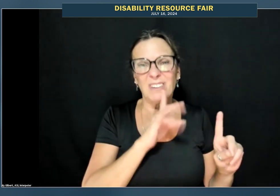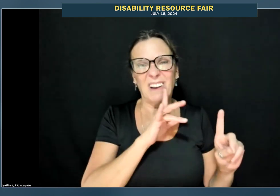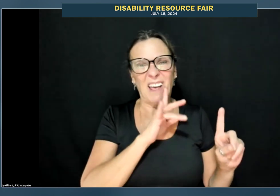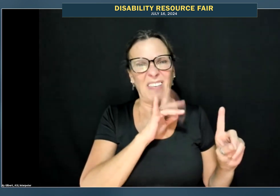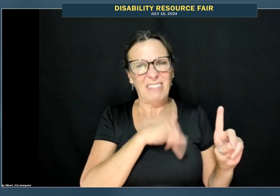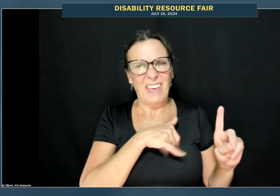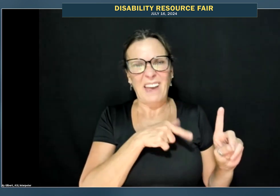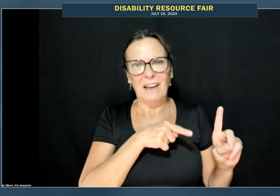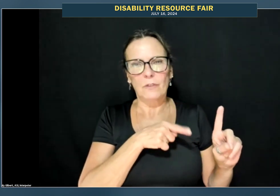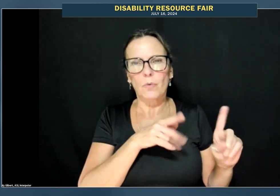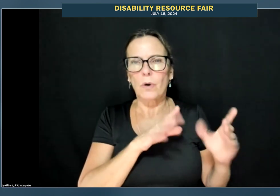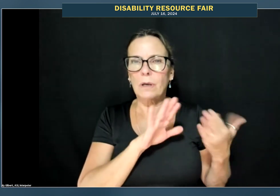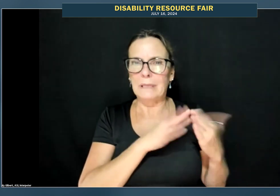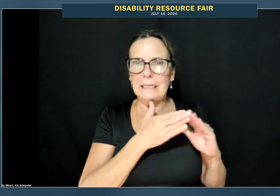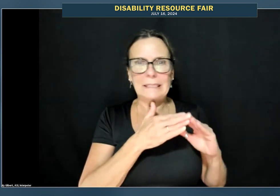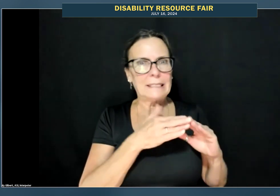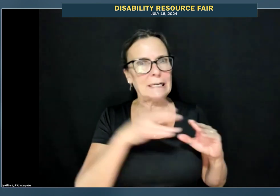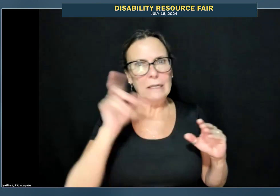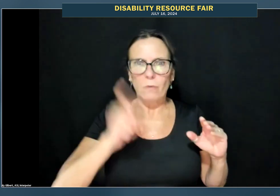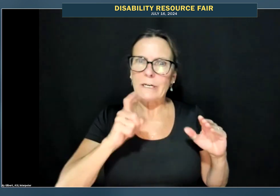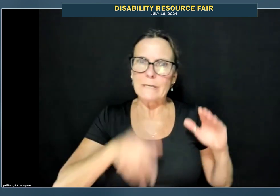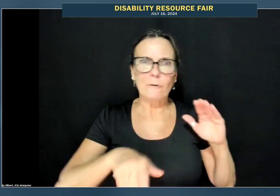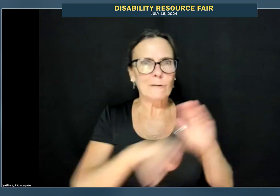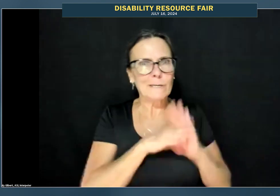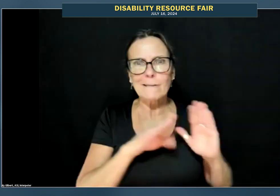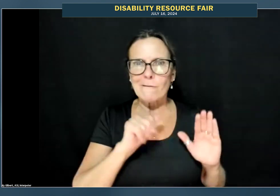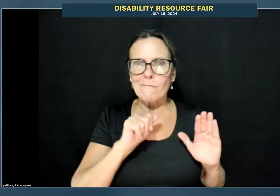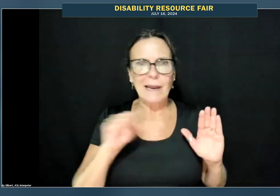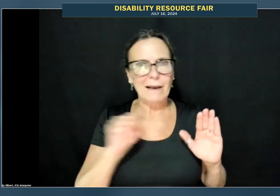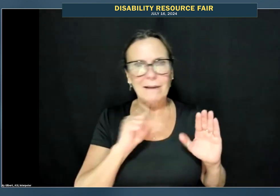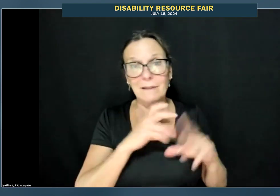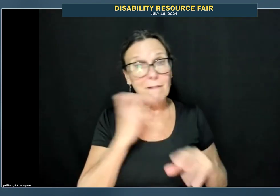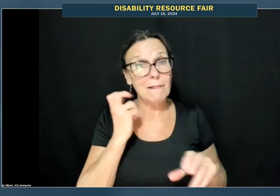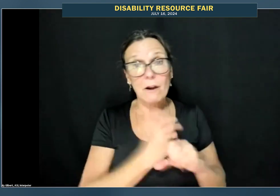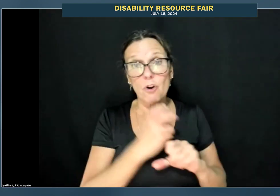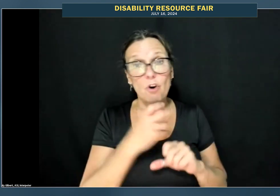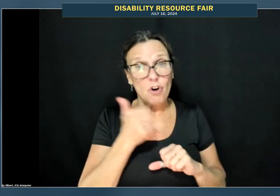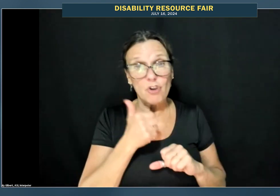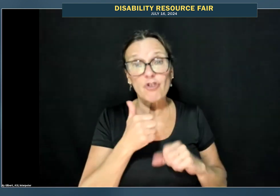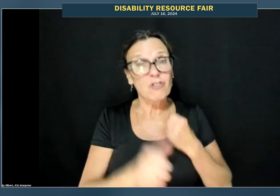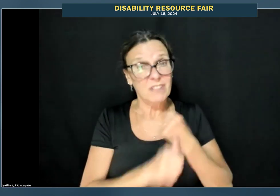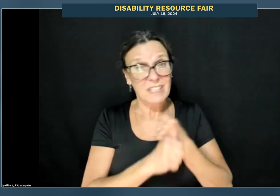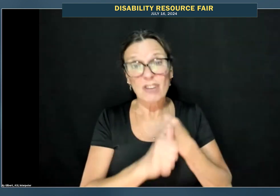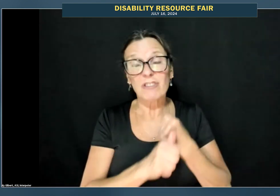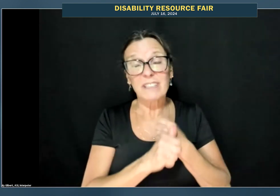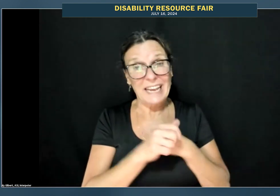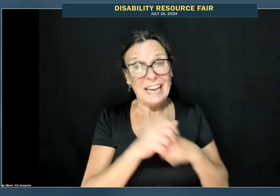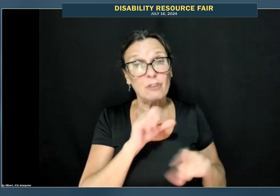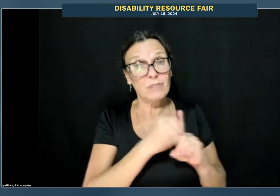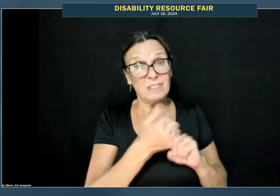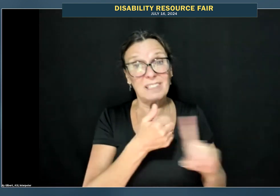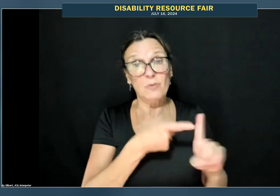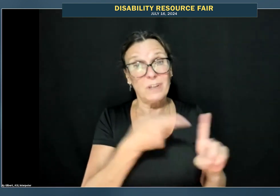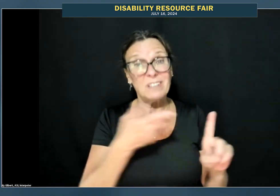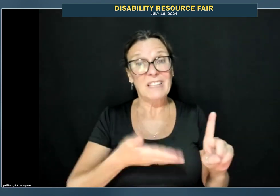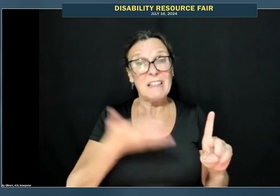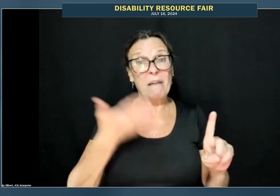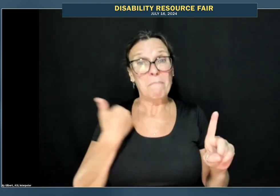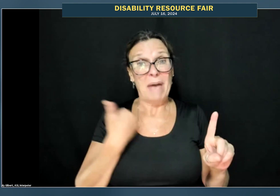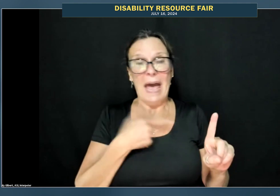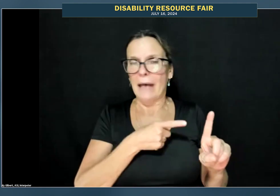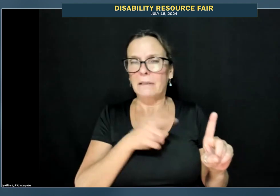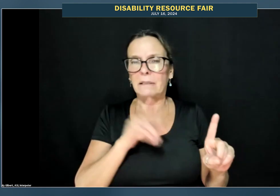city's ass has to be kicked a lot harder, because there have been dangerous situations that in the past, the city has